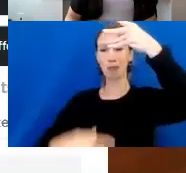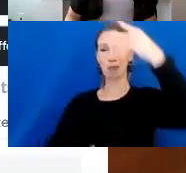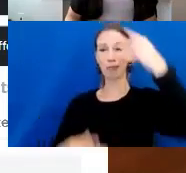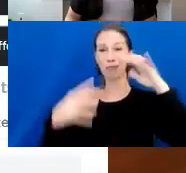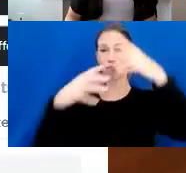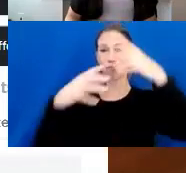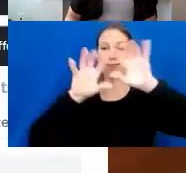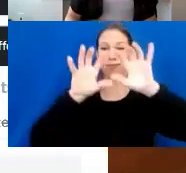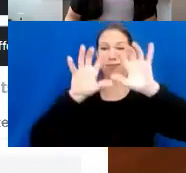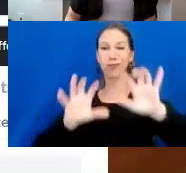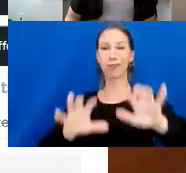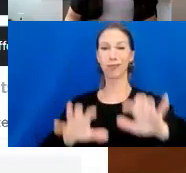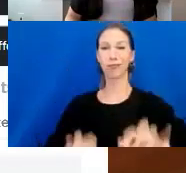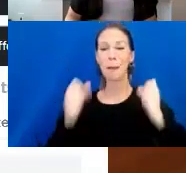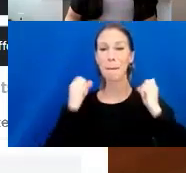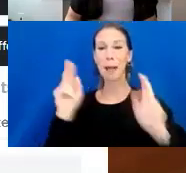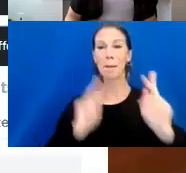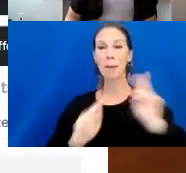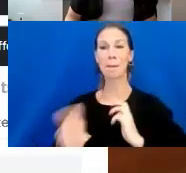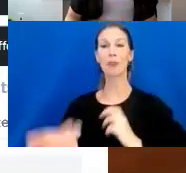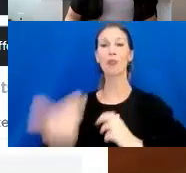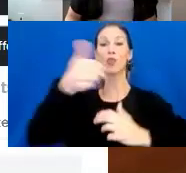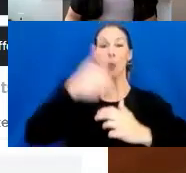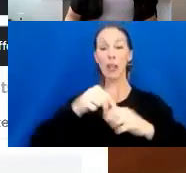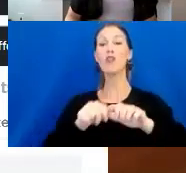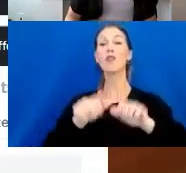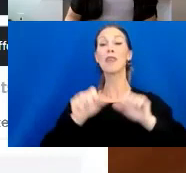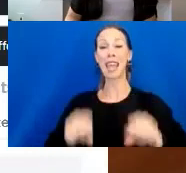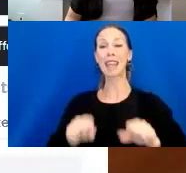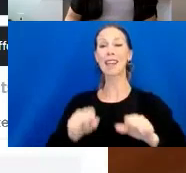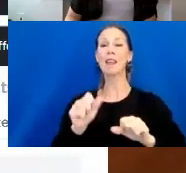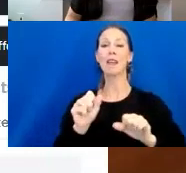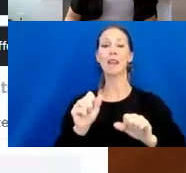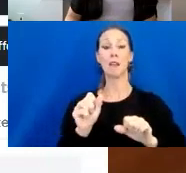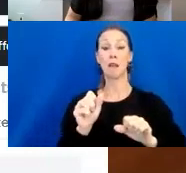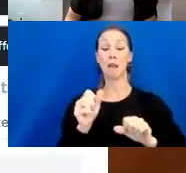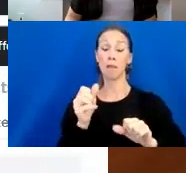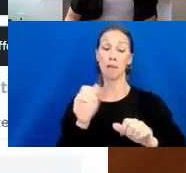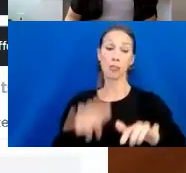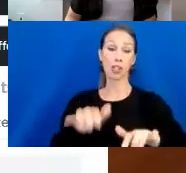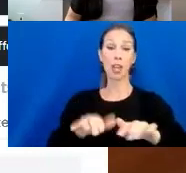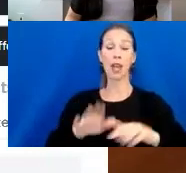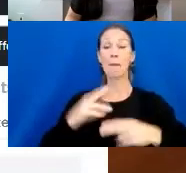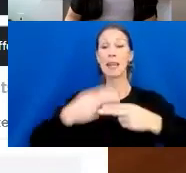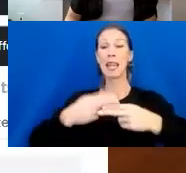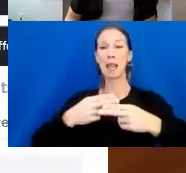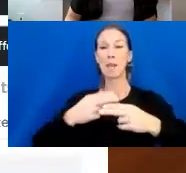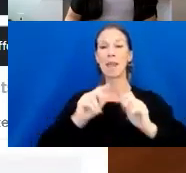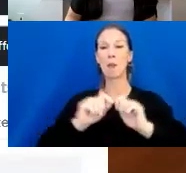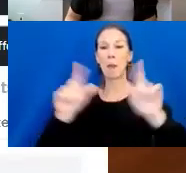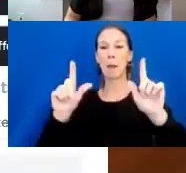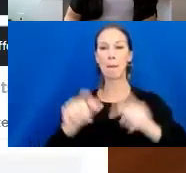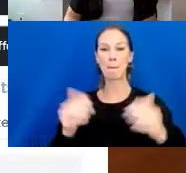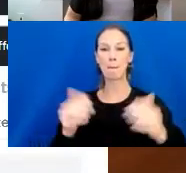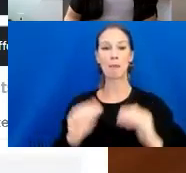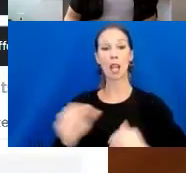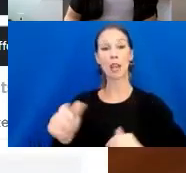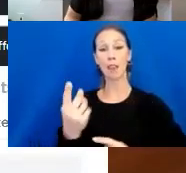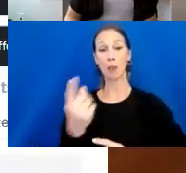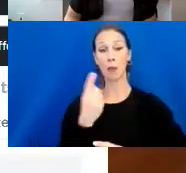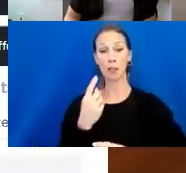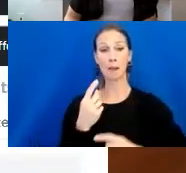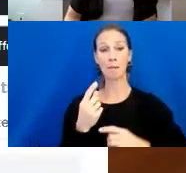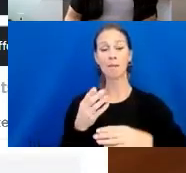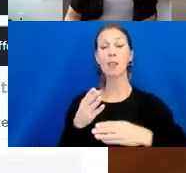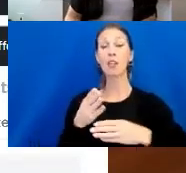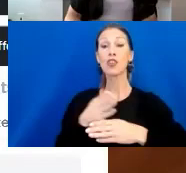particular, you can just start typing their name and that will pop up. Another question was just about the sharing the screen with how they